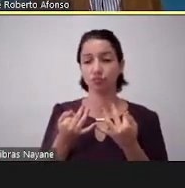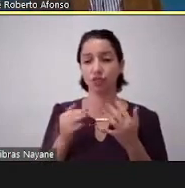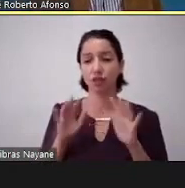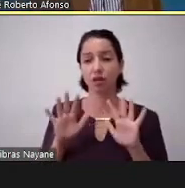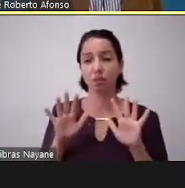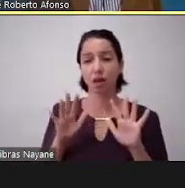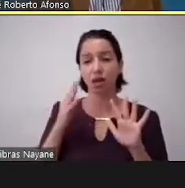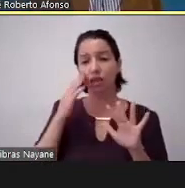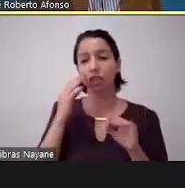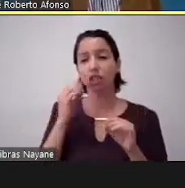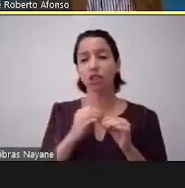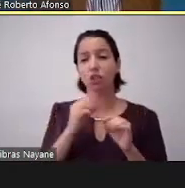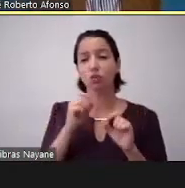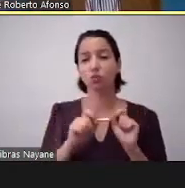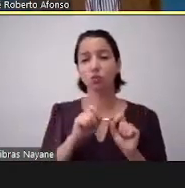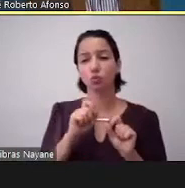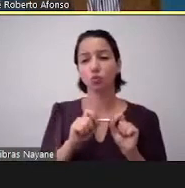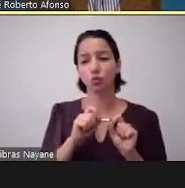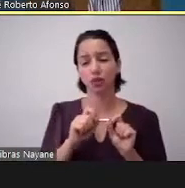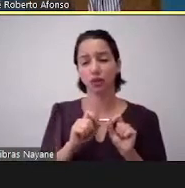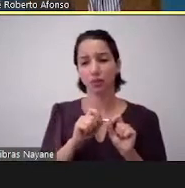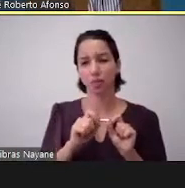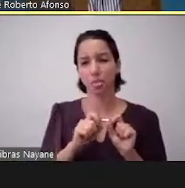in the closed entities.